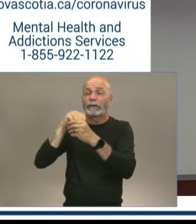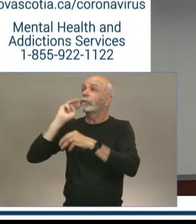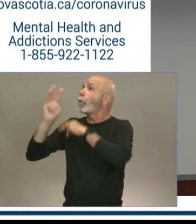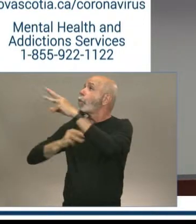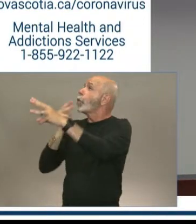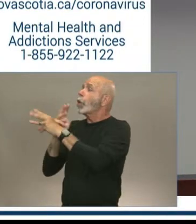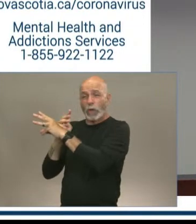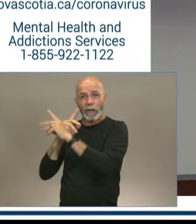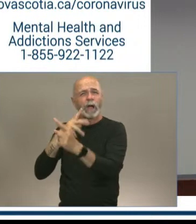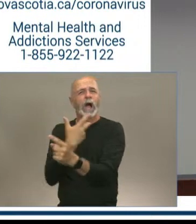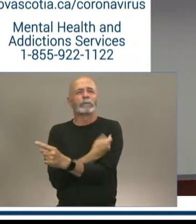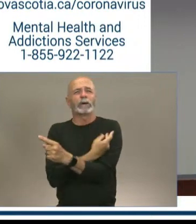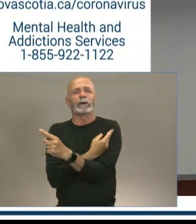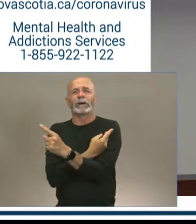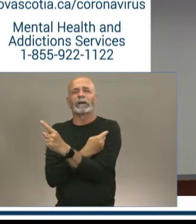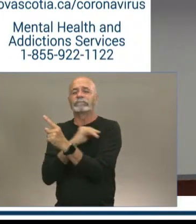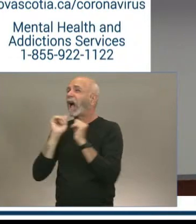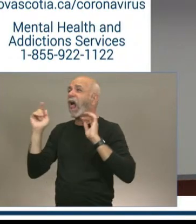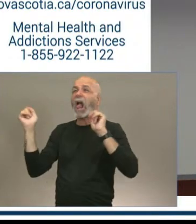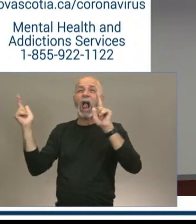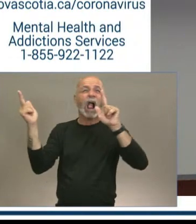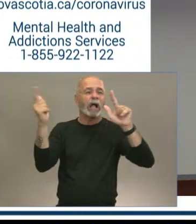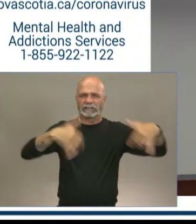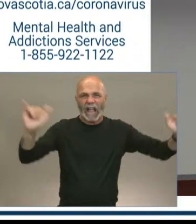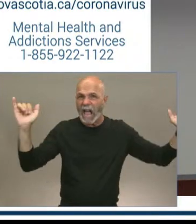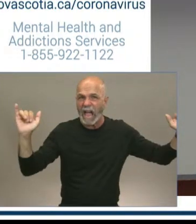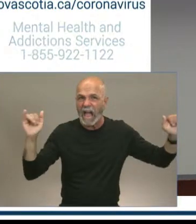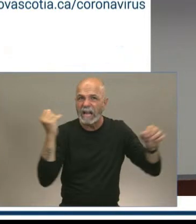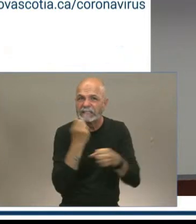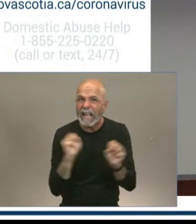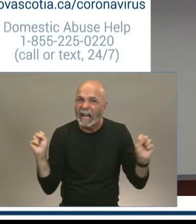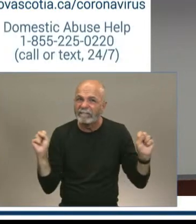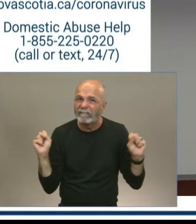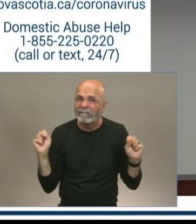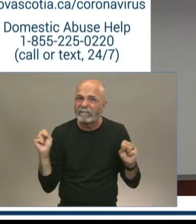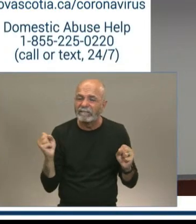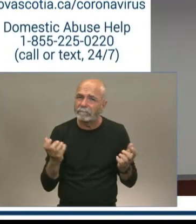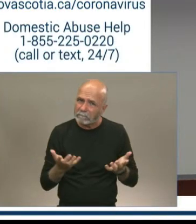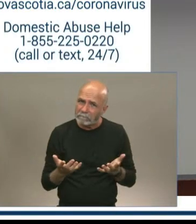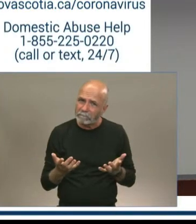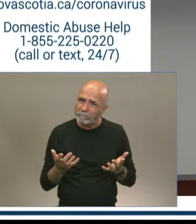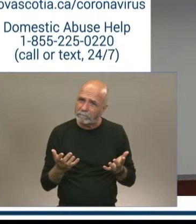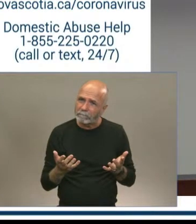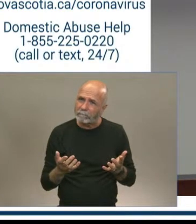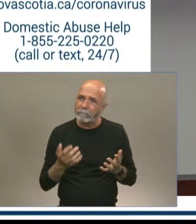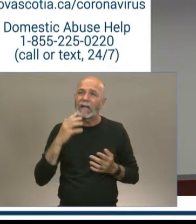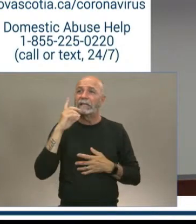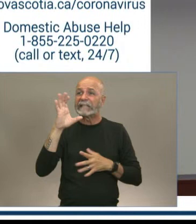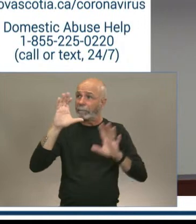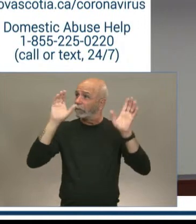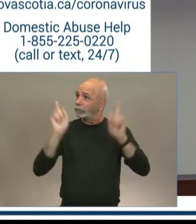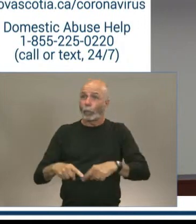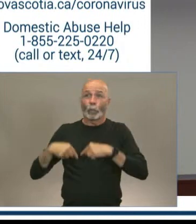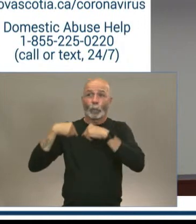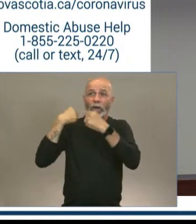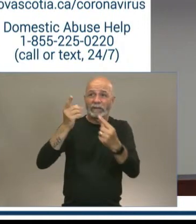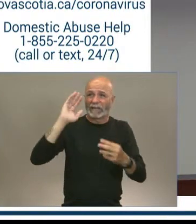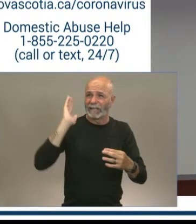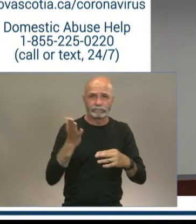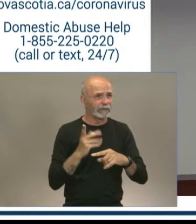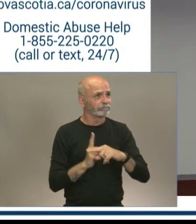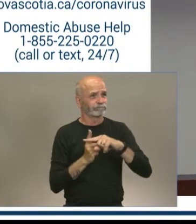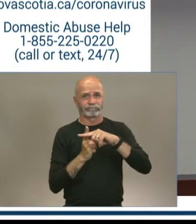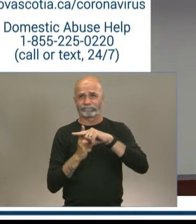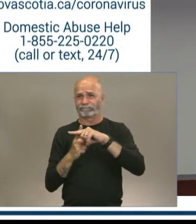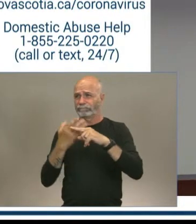and safe. We've had a vaccine program underway since December, and we can see the impact of the vaccine,